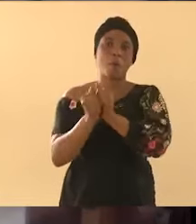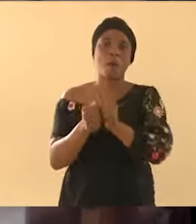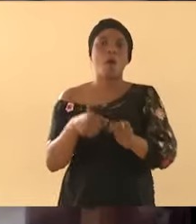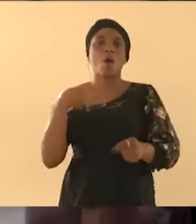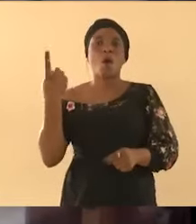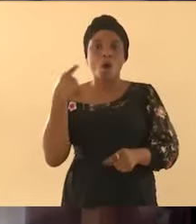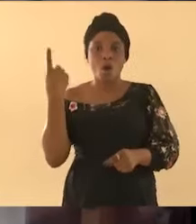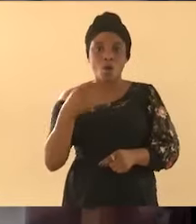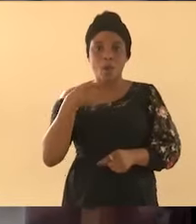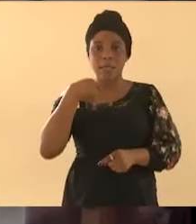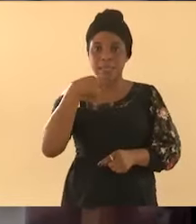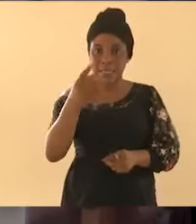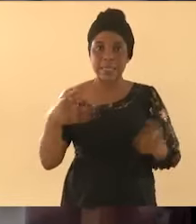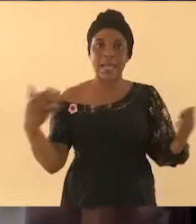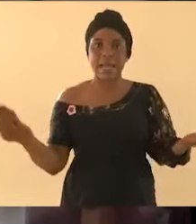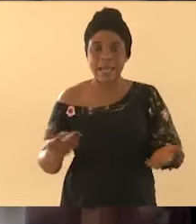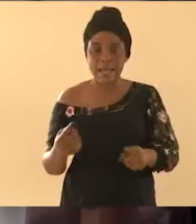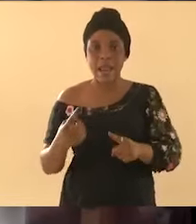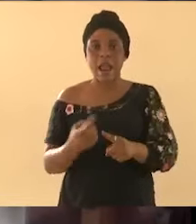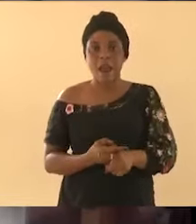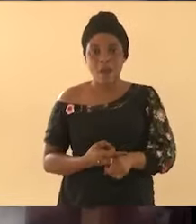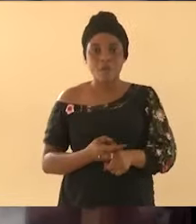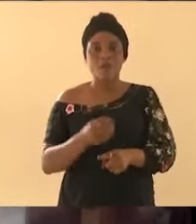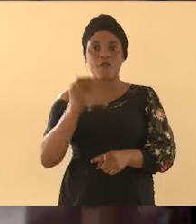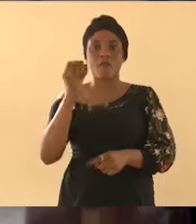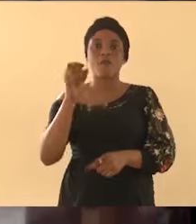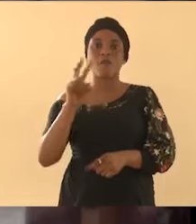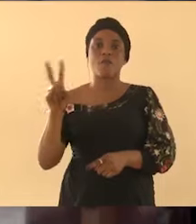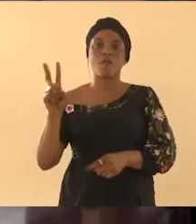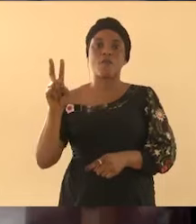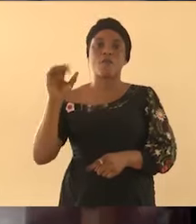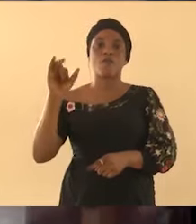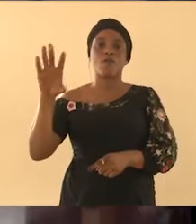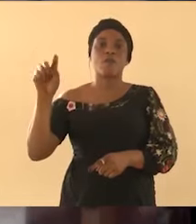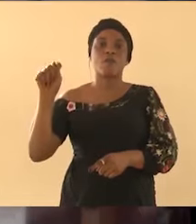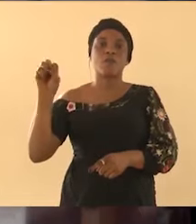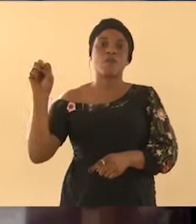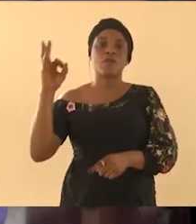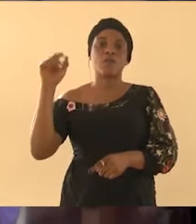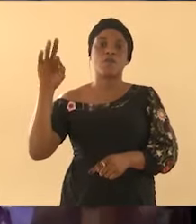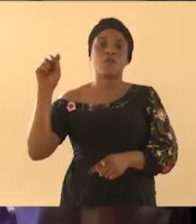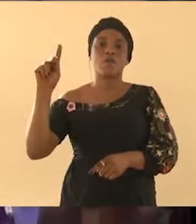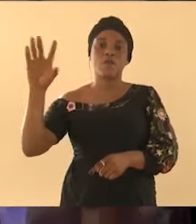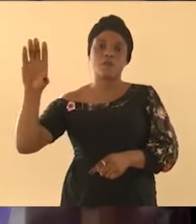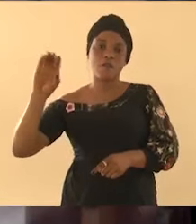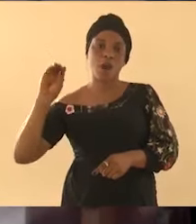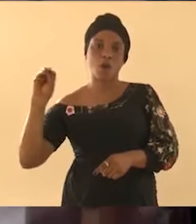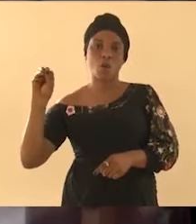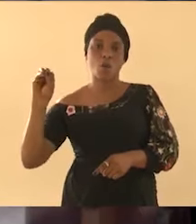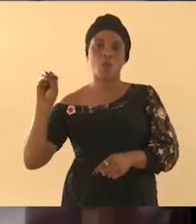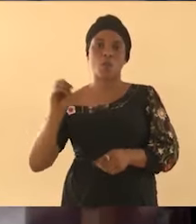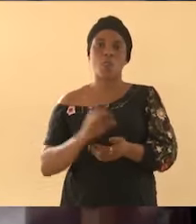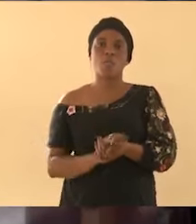adversity. And I have constantly quoted here from Viktor Frankl, the founder of